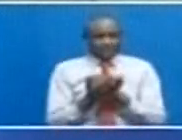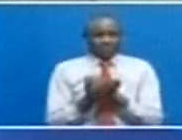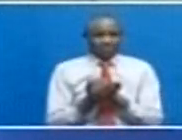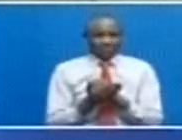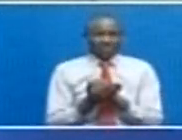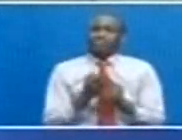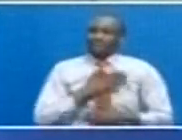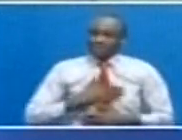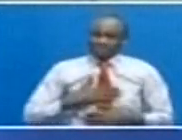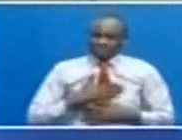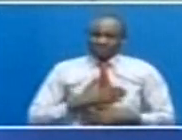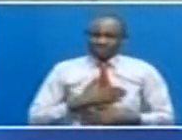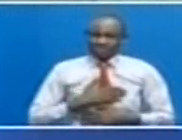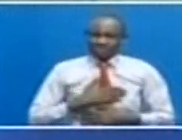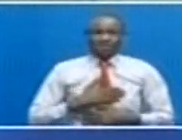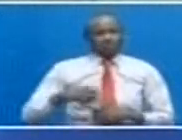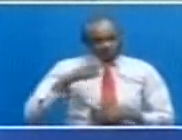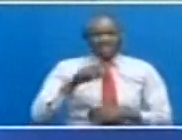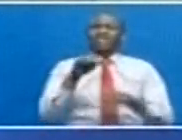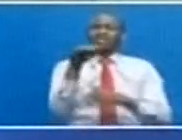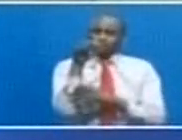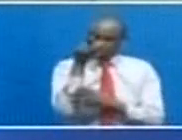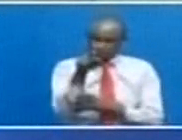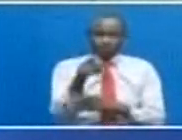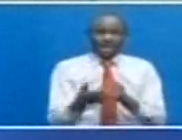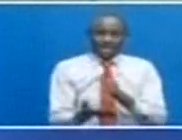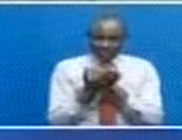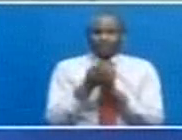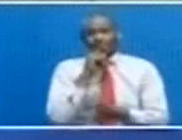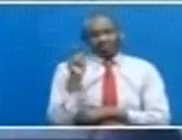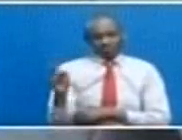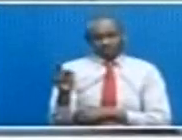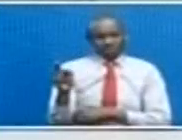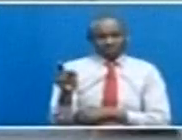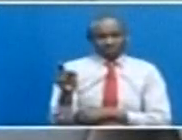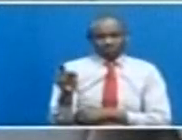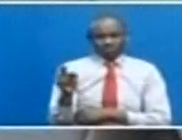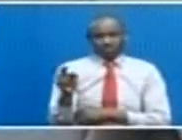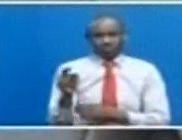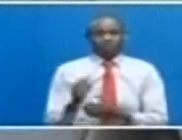please, we still request you to assist the boy to come up.